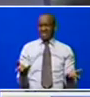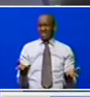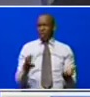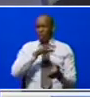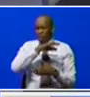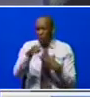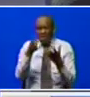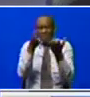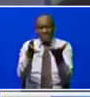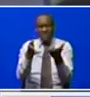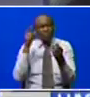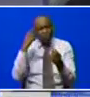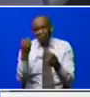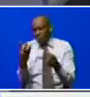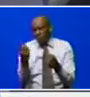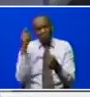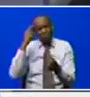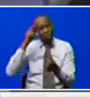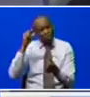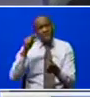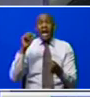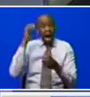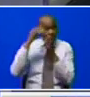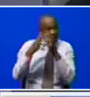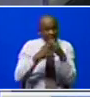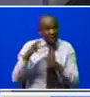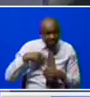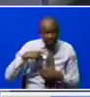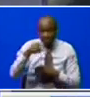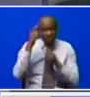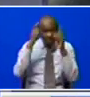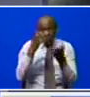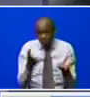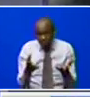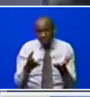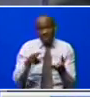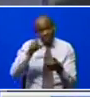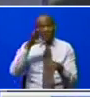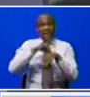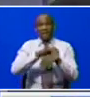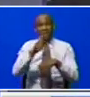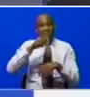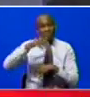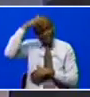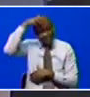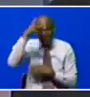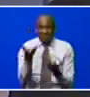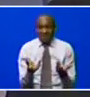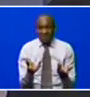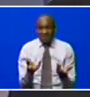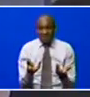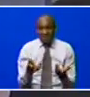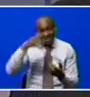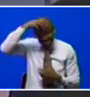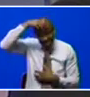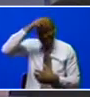glitter was not gold. Look also at the Americans. They decided to go on a tangent and look for Trump a maverick. Trump is like at 36% now, too. And Trump